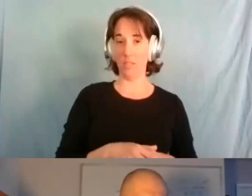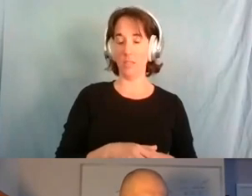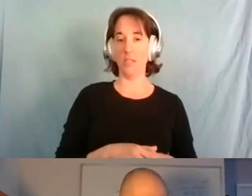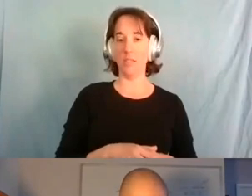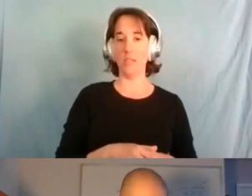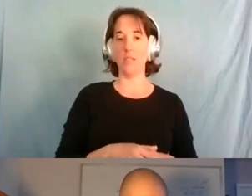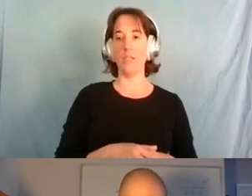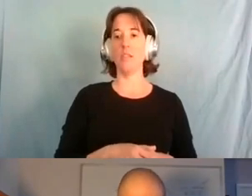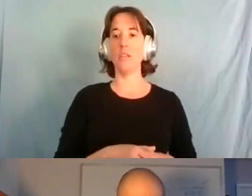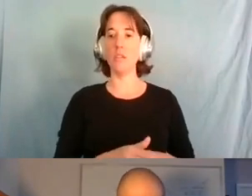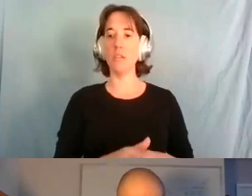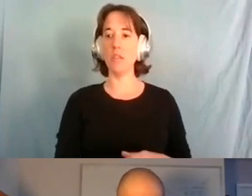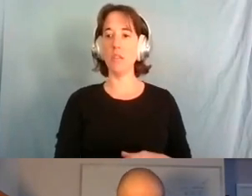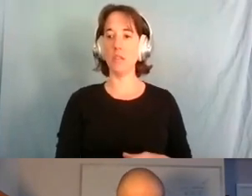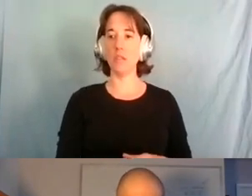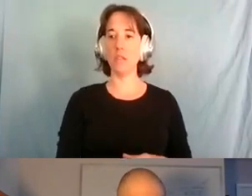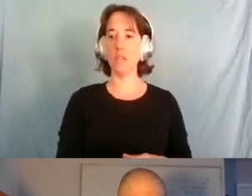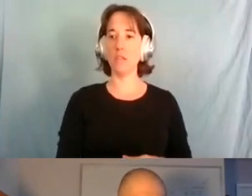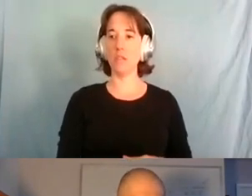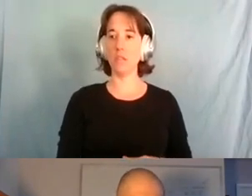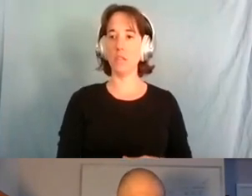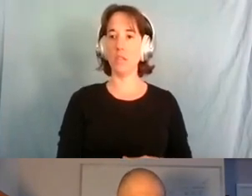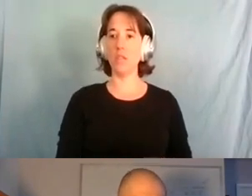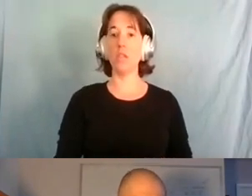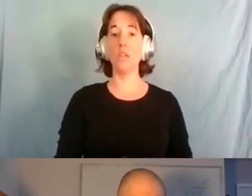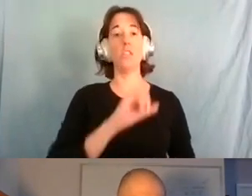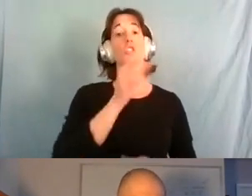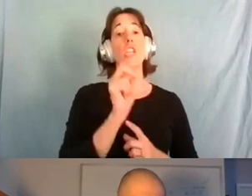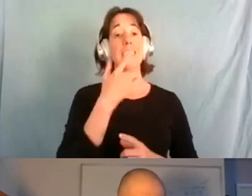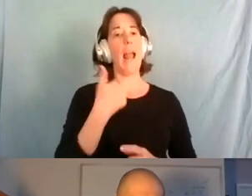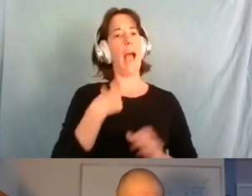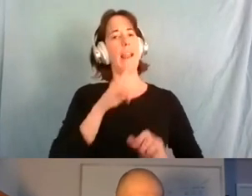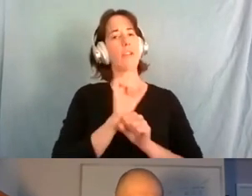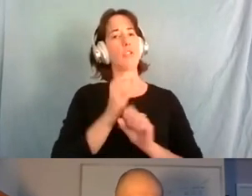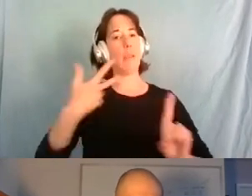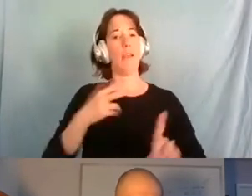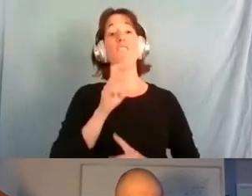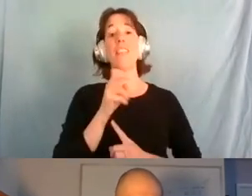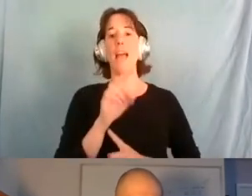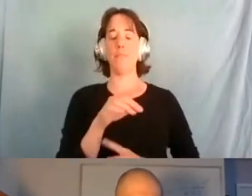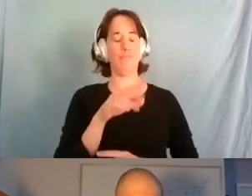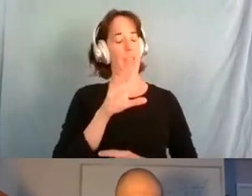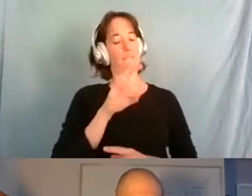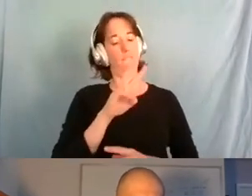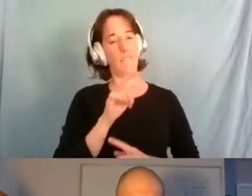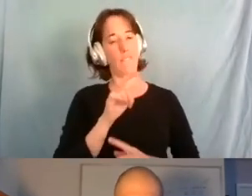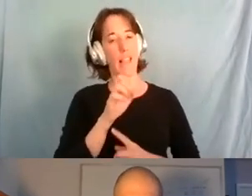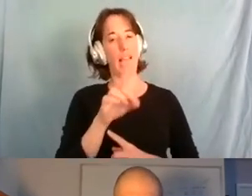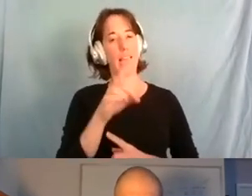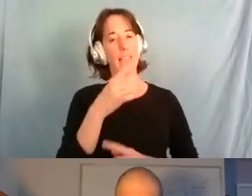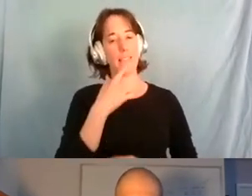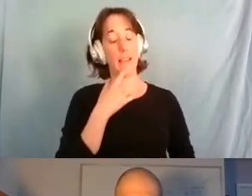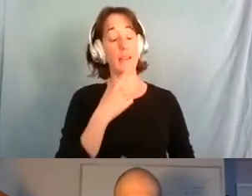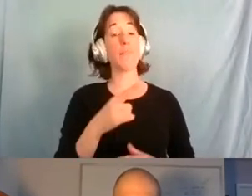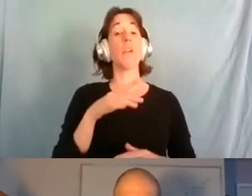in supervised learning and, traditional classification, usually you have data